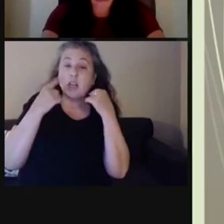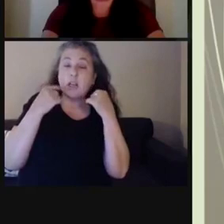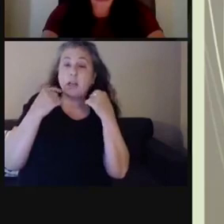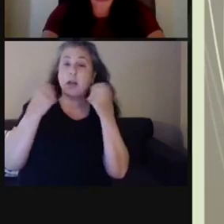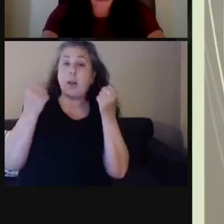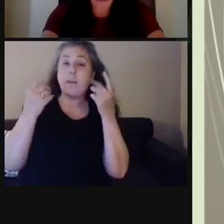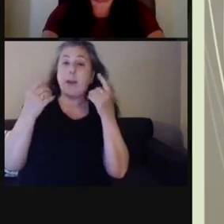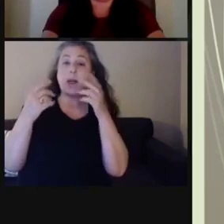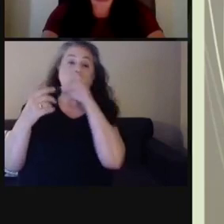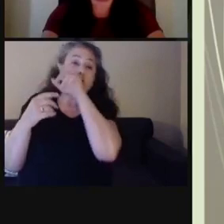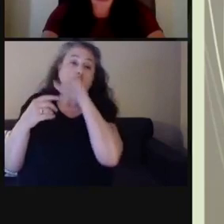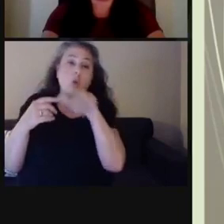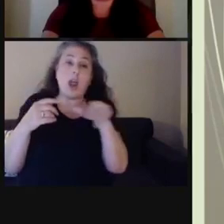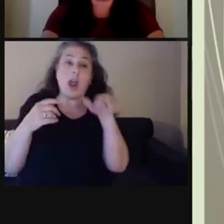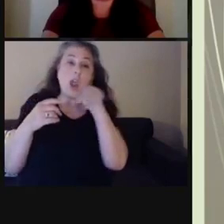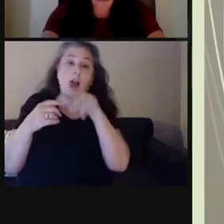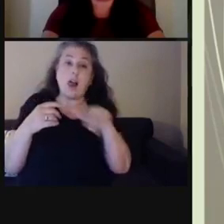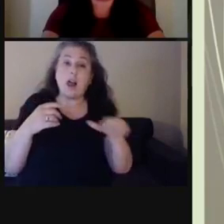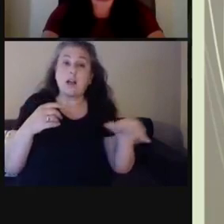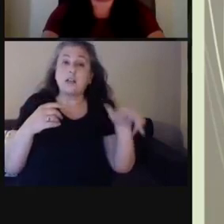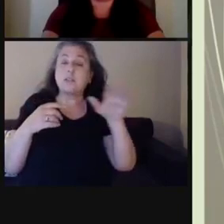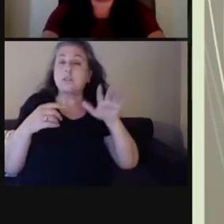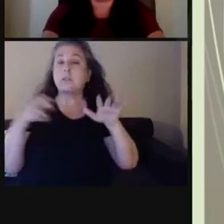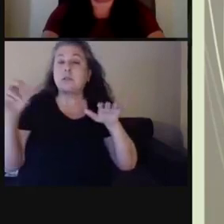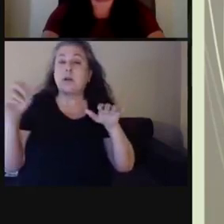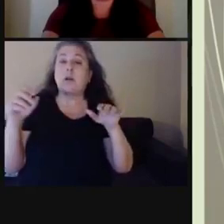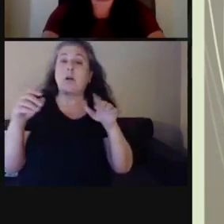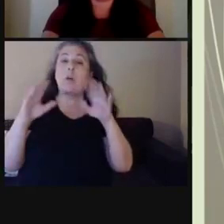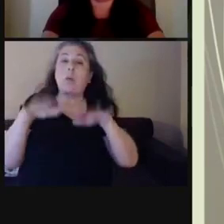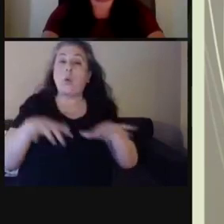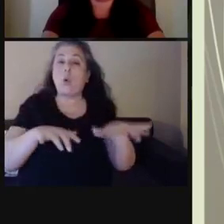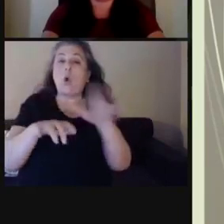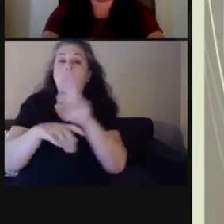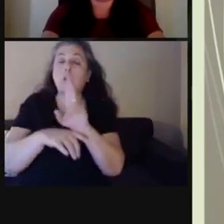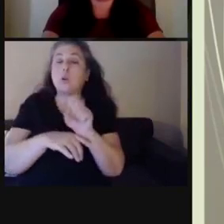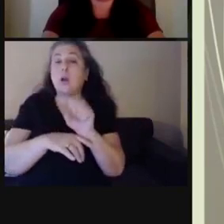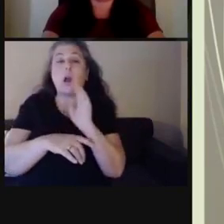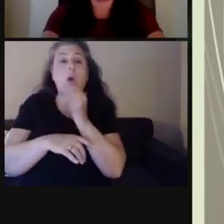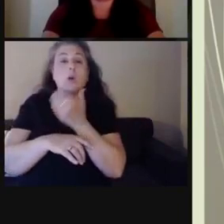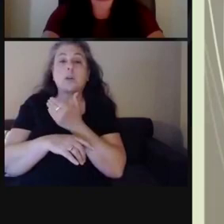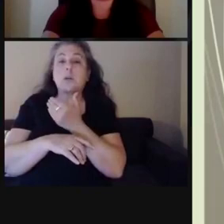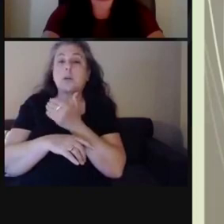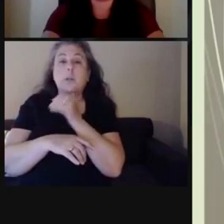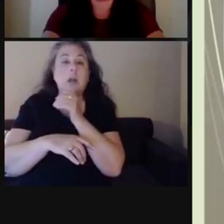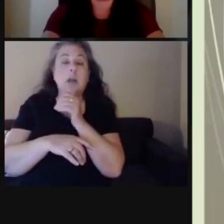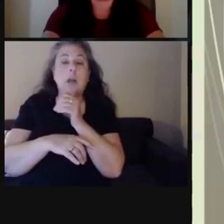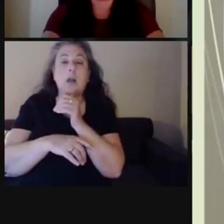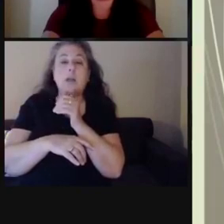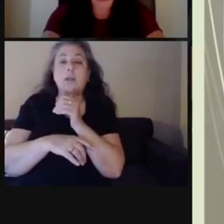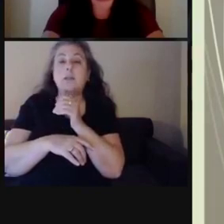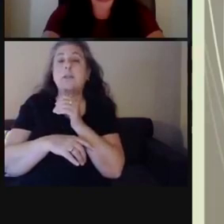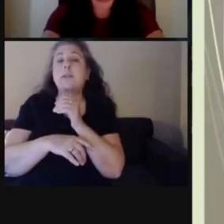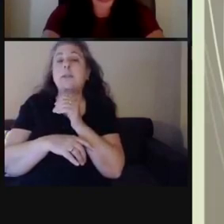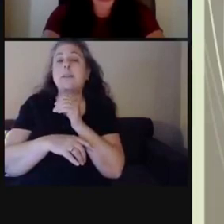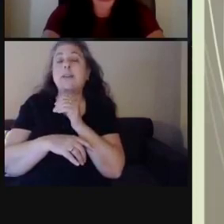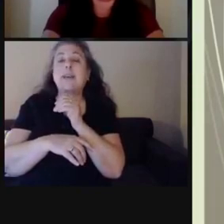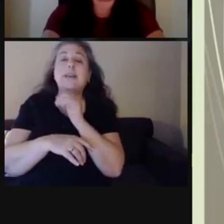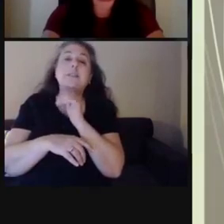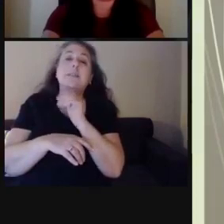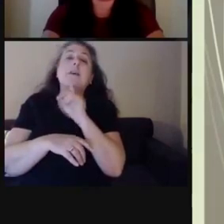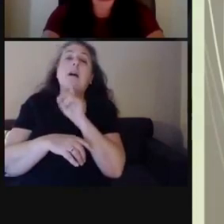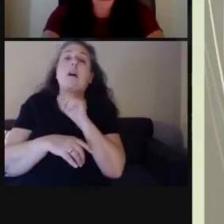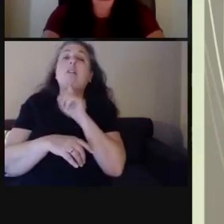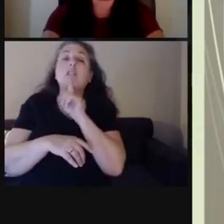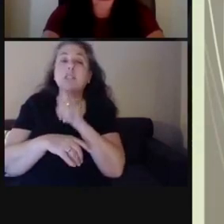many trails throughout the United States. Ours is not an uncommon story, unfortunately. There were